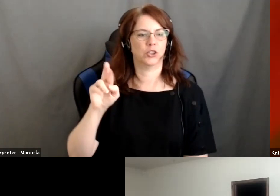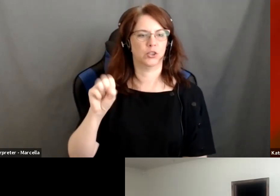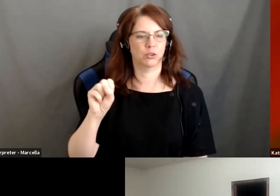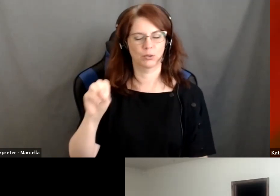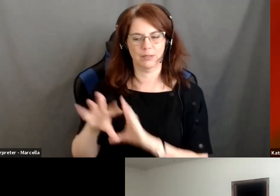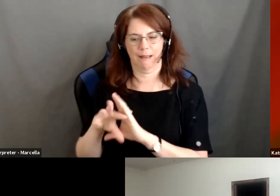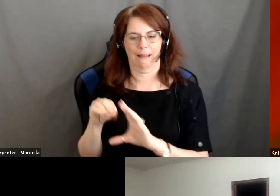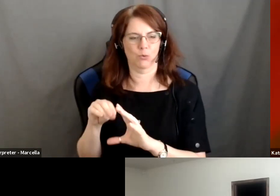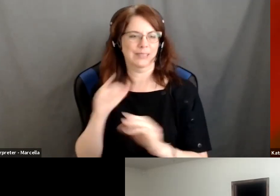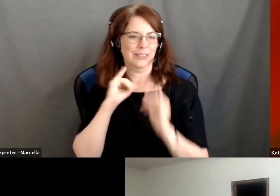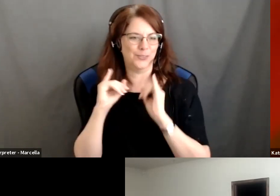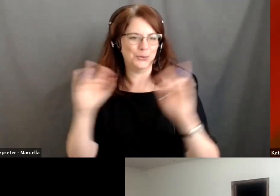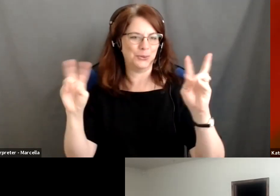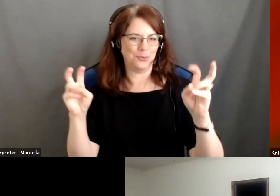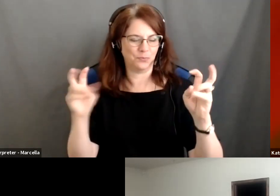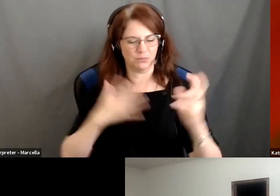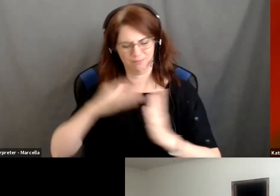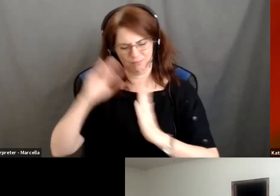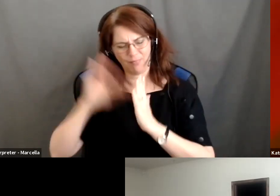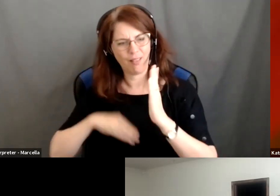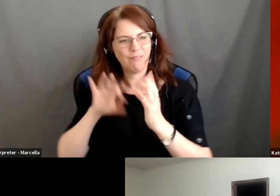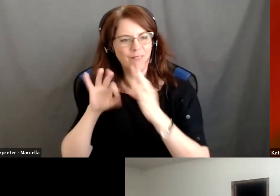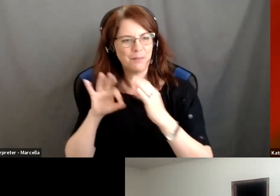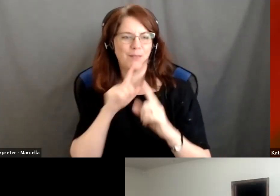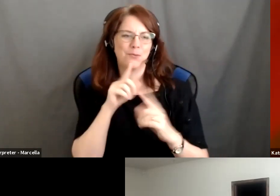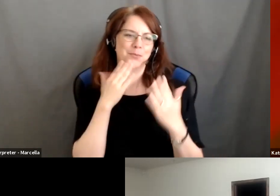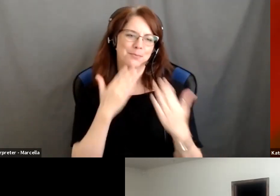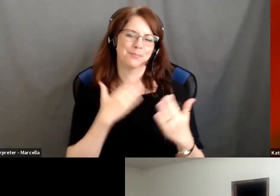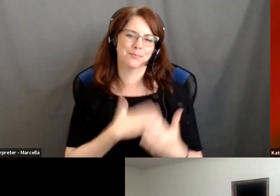would greatly appreciate that. Uh,